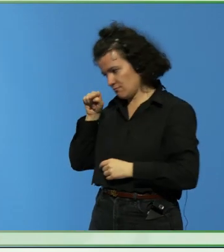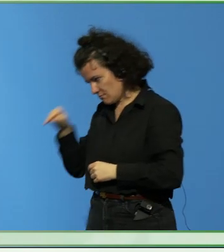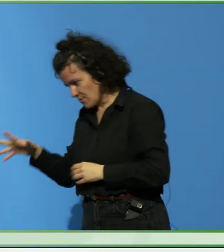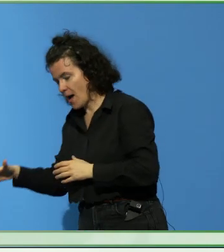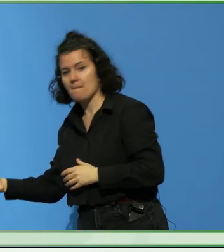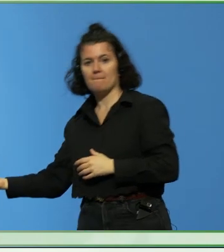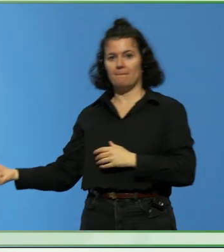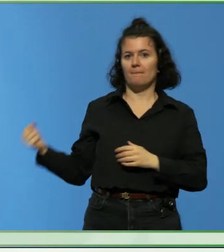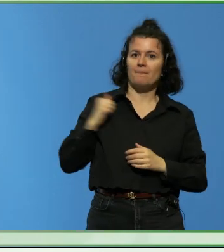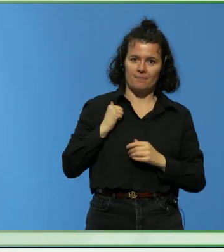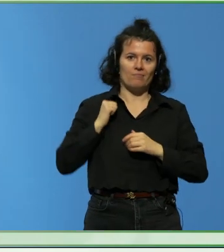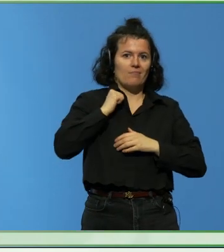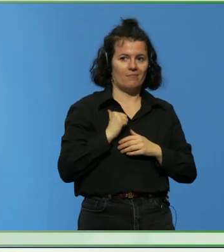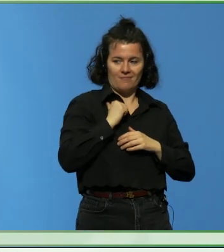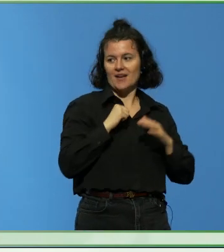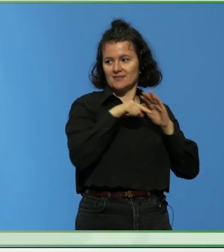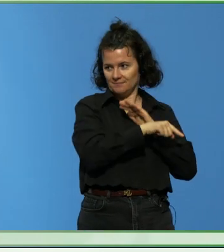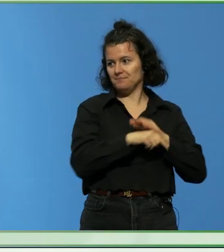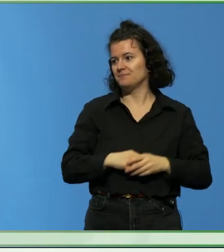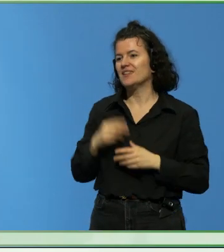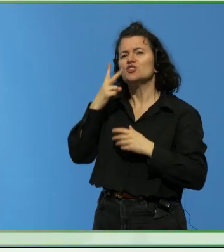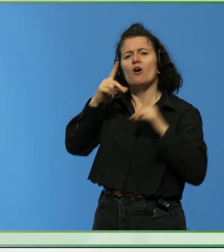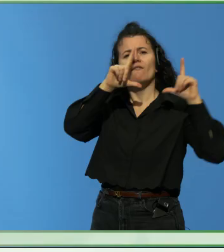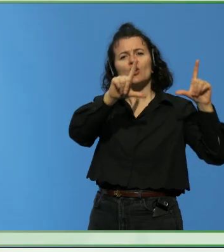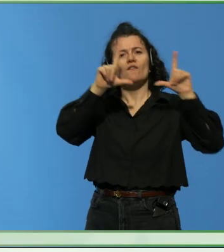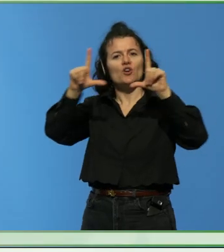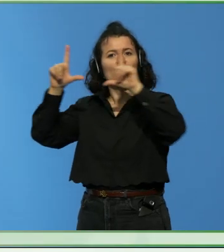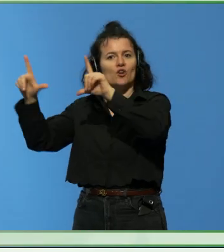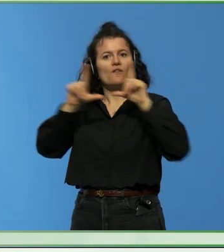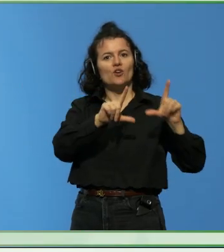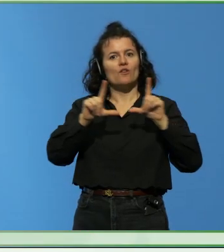And the images on the slides are a selection of those from the visual story.